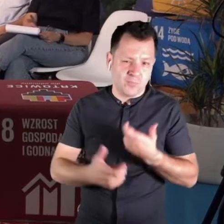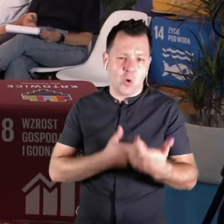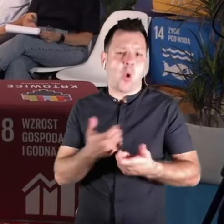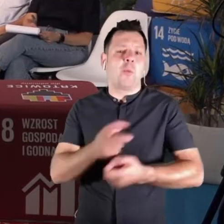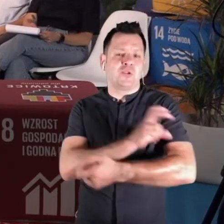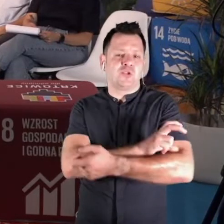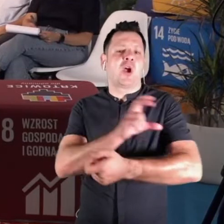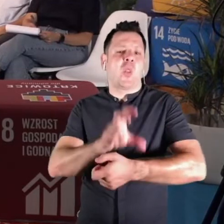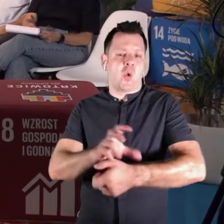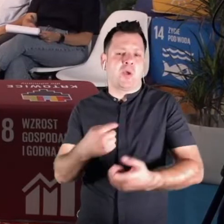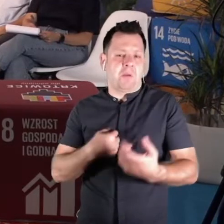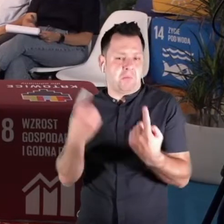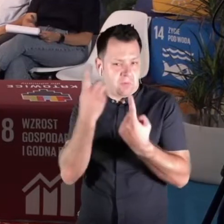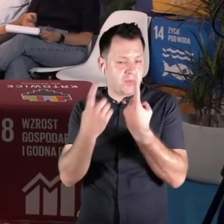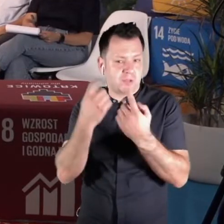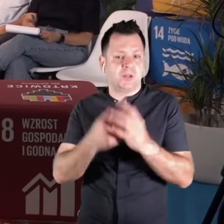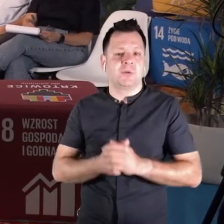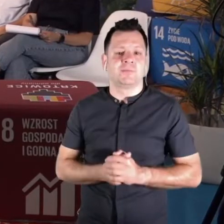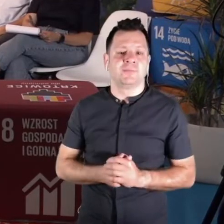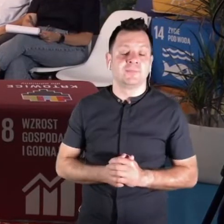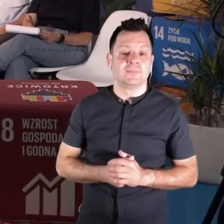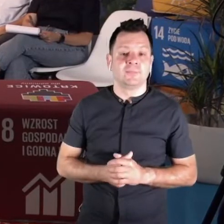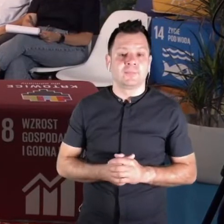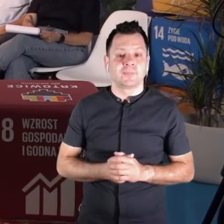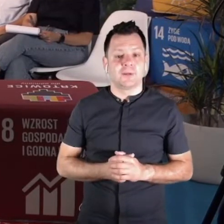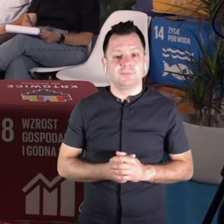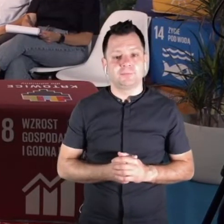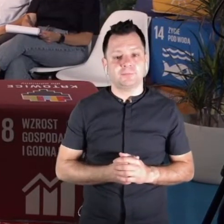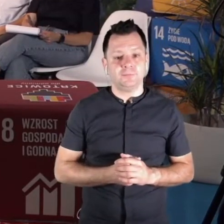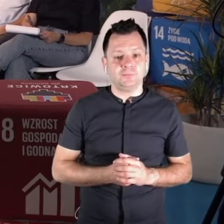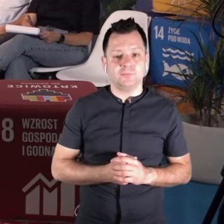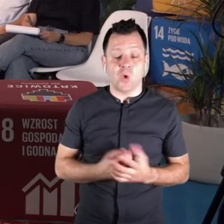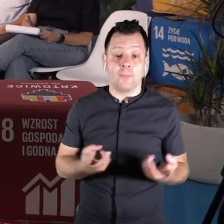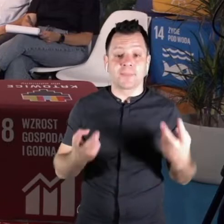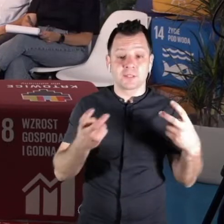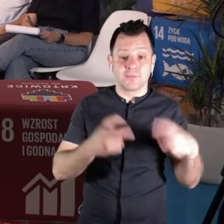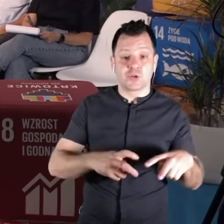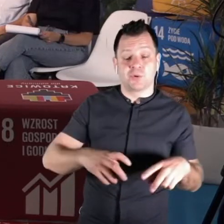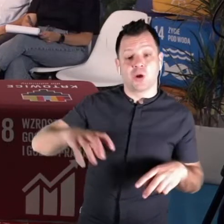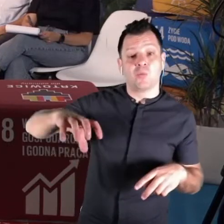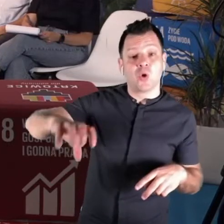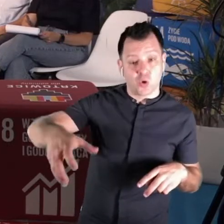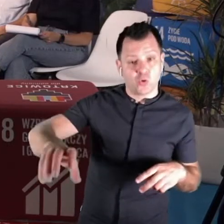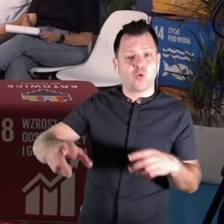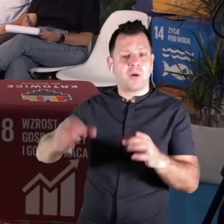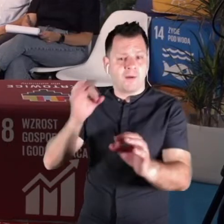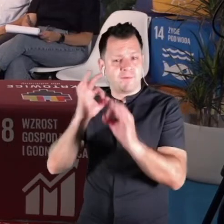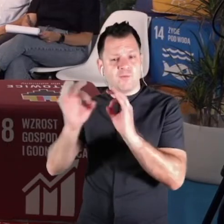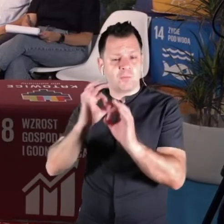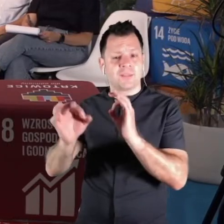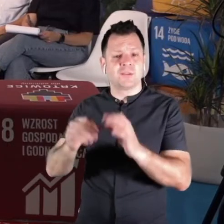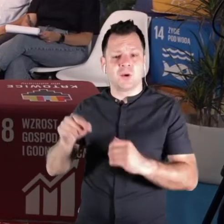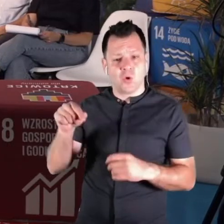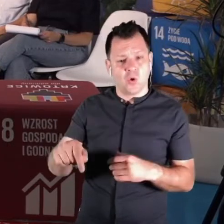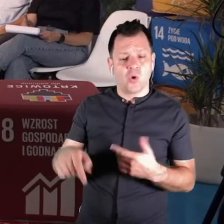platform, IT implementation group, and we invited smaller groups, smaller than this offline